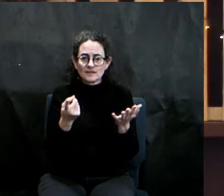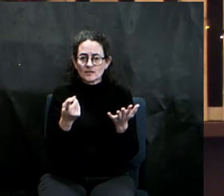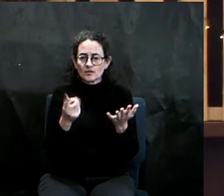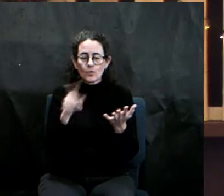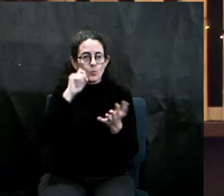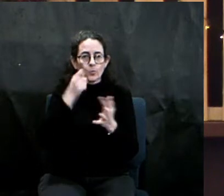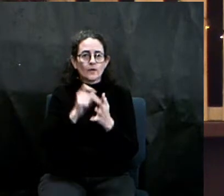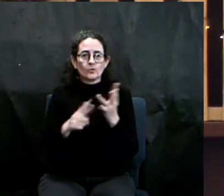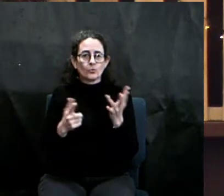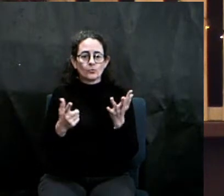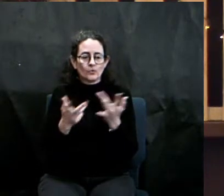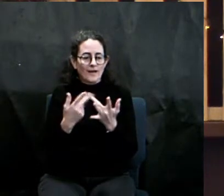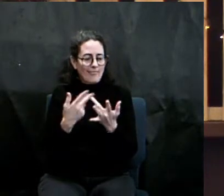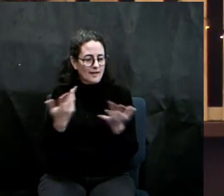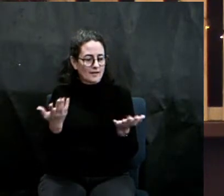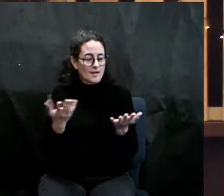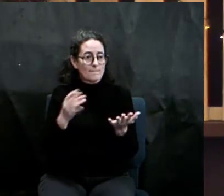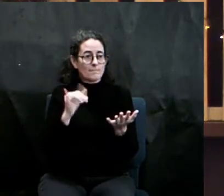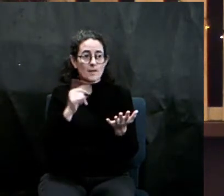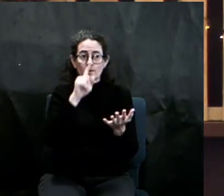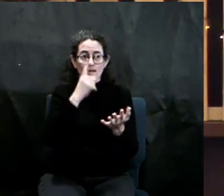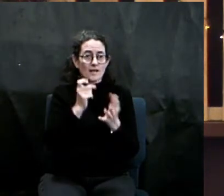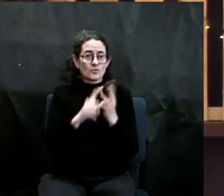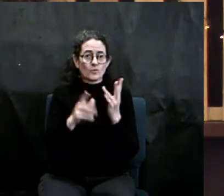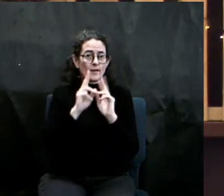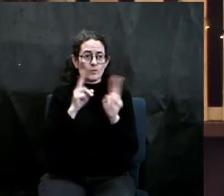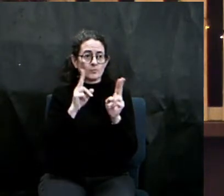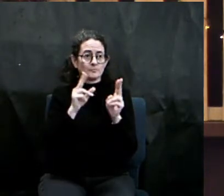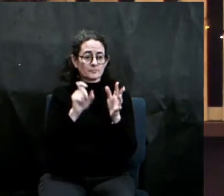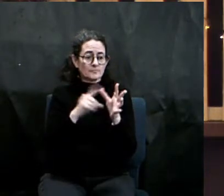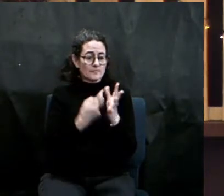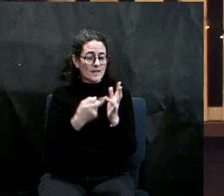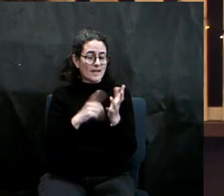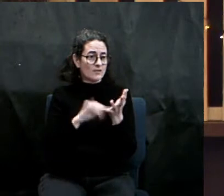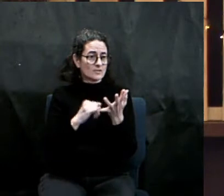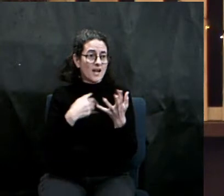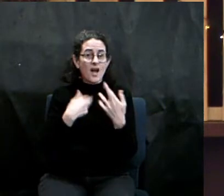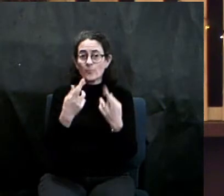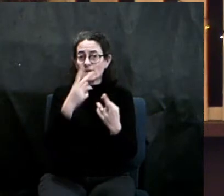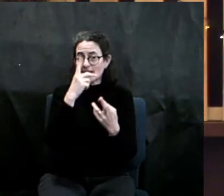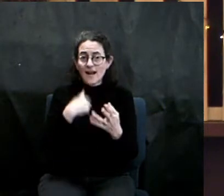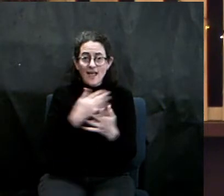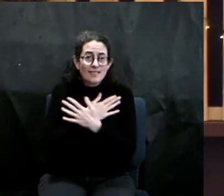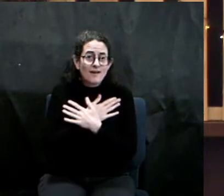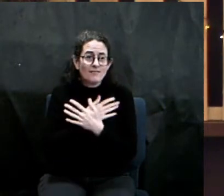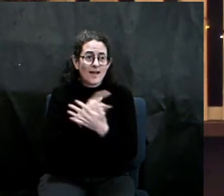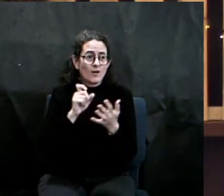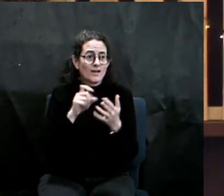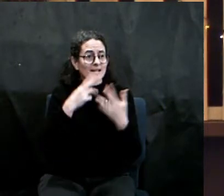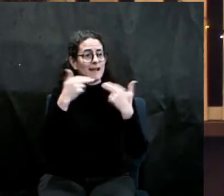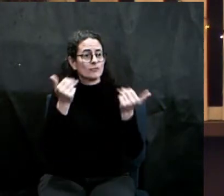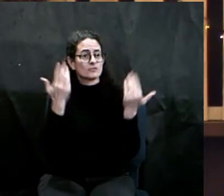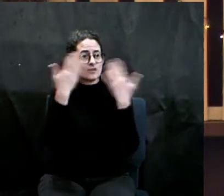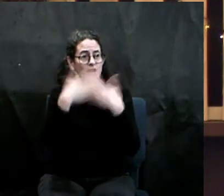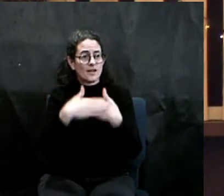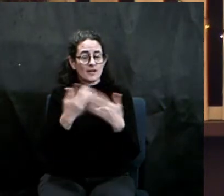Perhaps this year we won't be able to have a normal carol service. I hope we can. I love singing carols. But if we can't, how